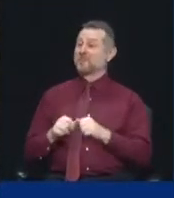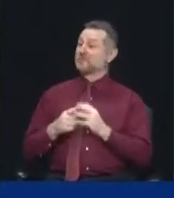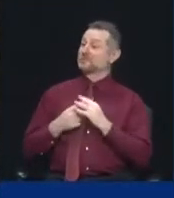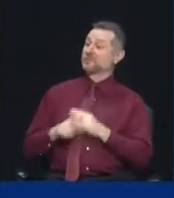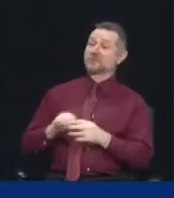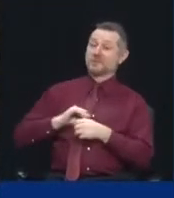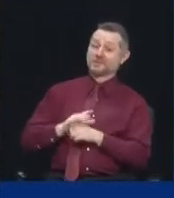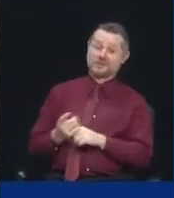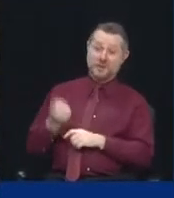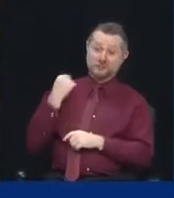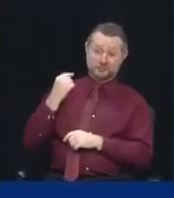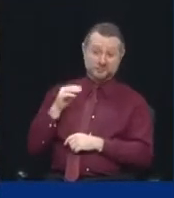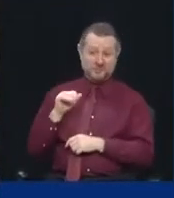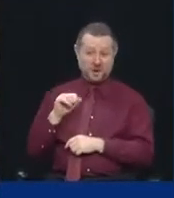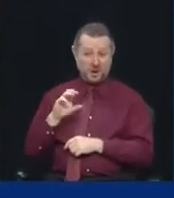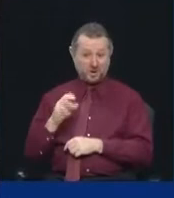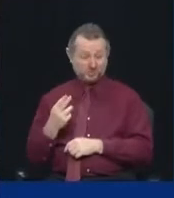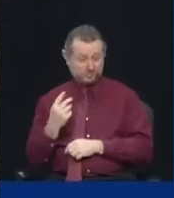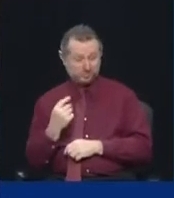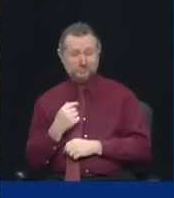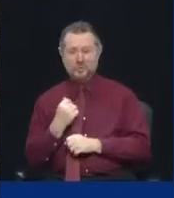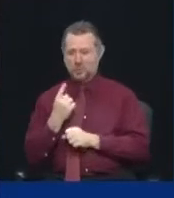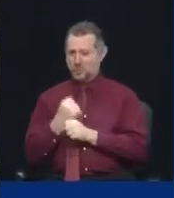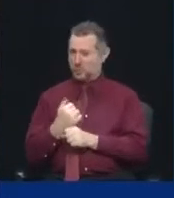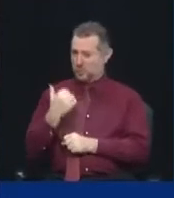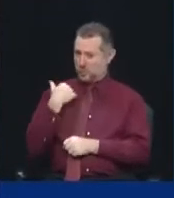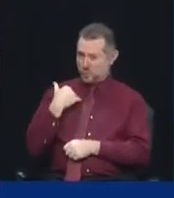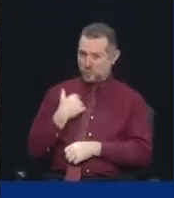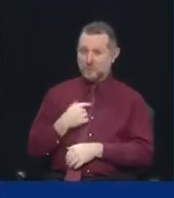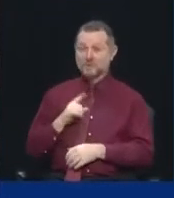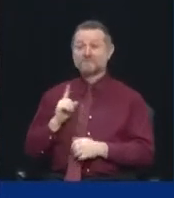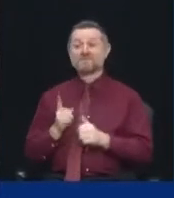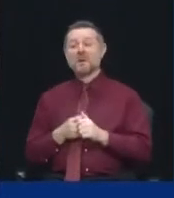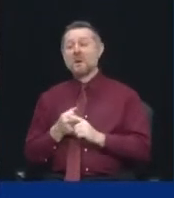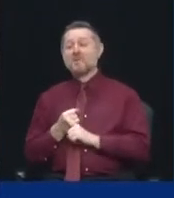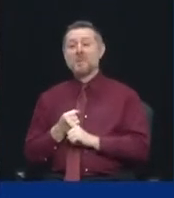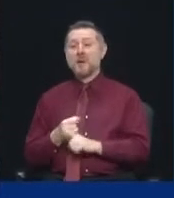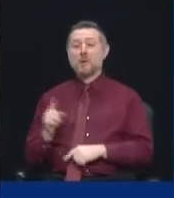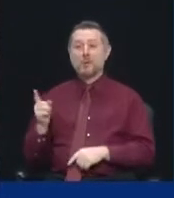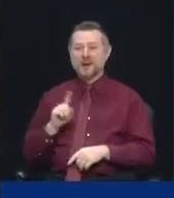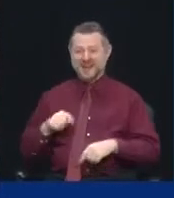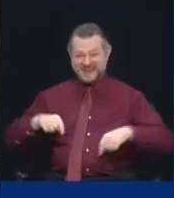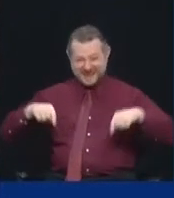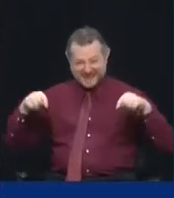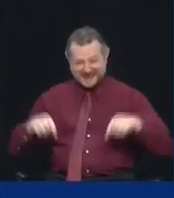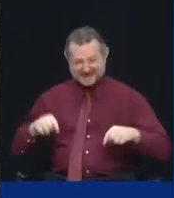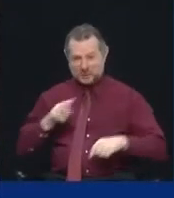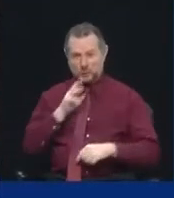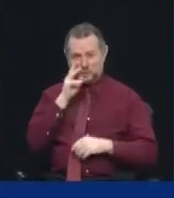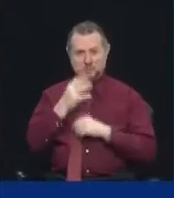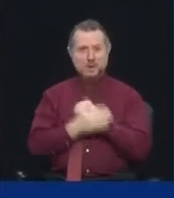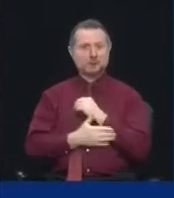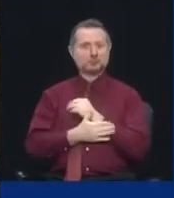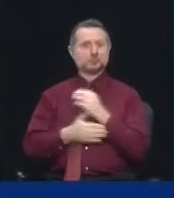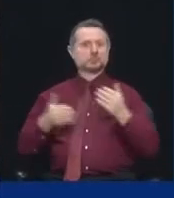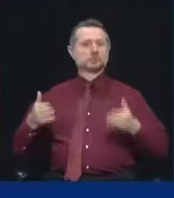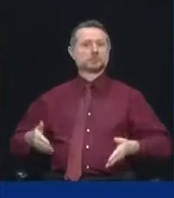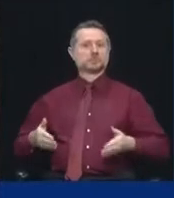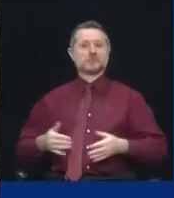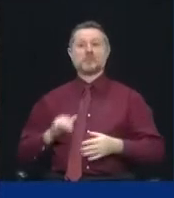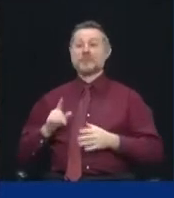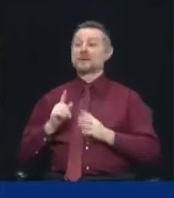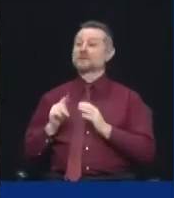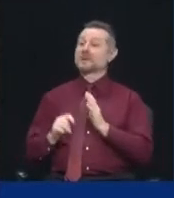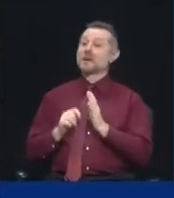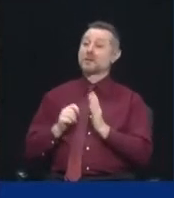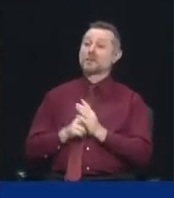ago, the first concentration of documented cases came here in Westchester County. And it was at that time that members of the National Guard were